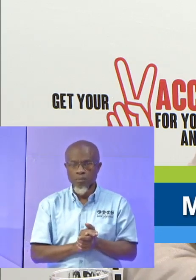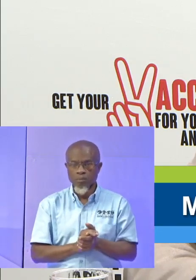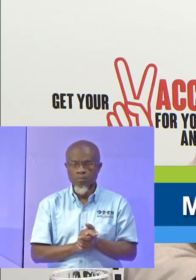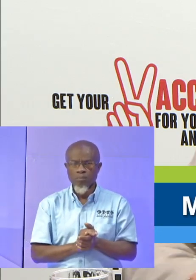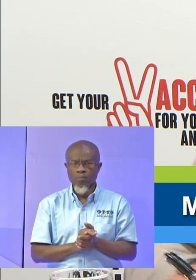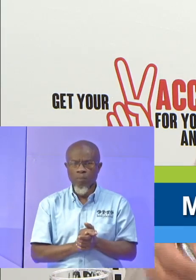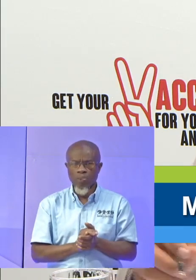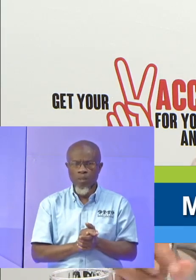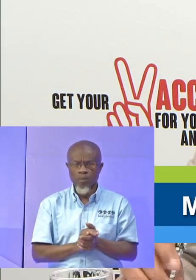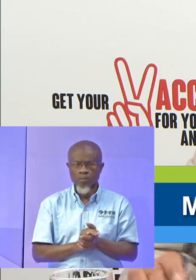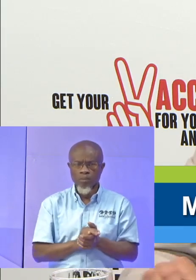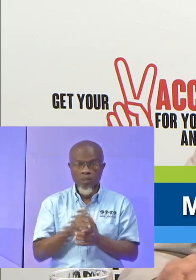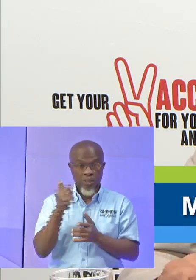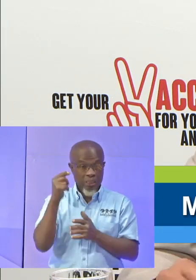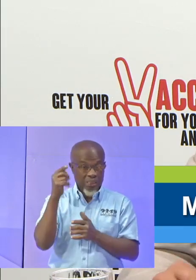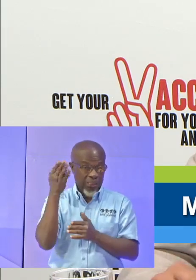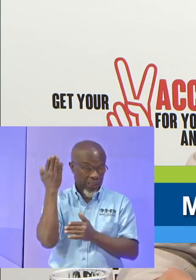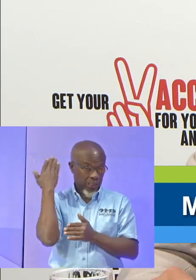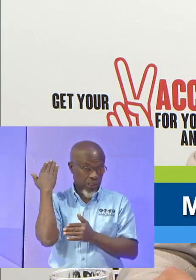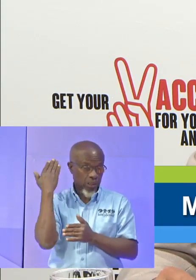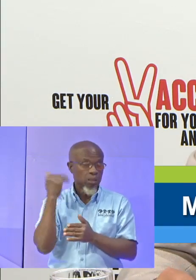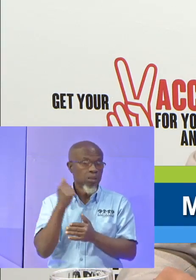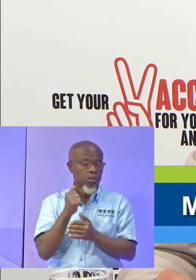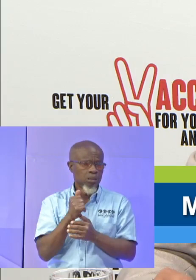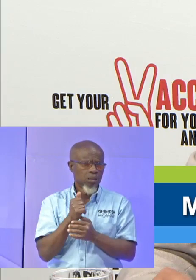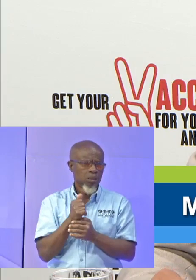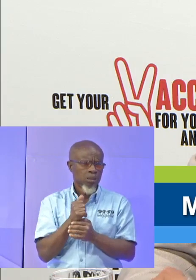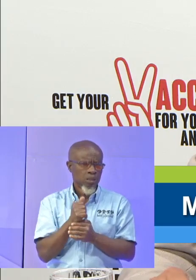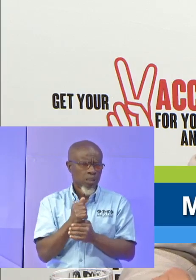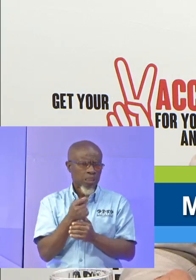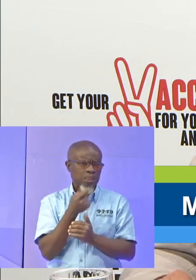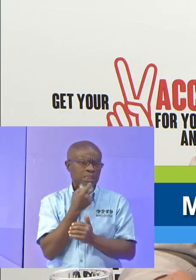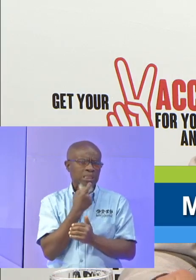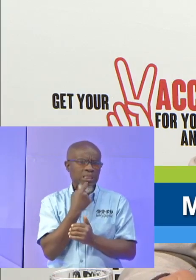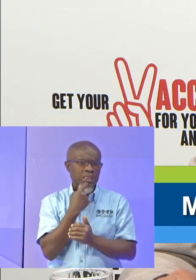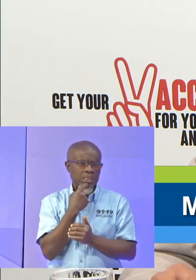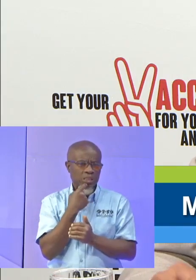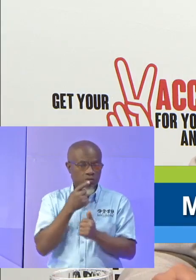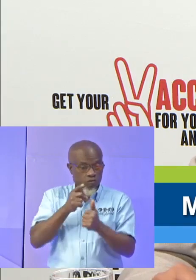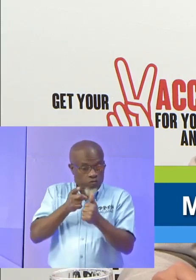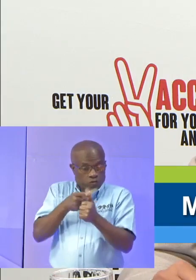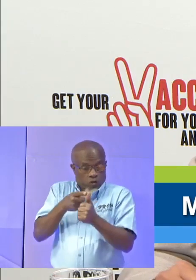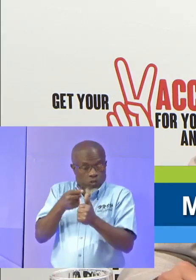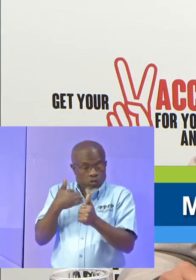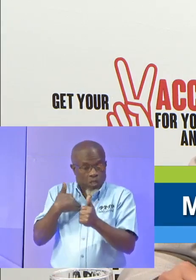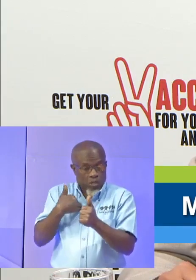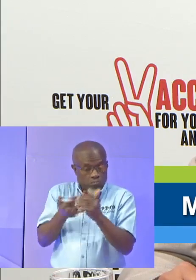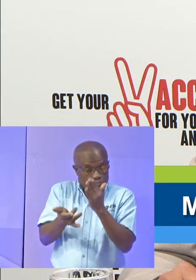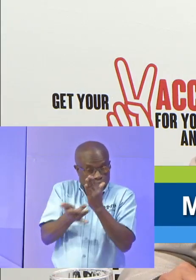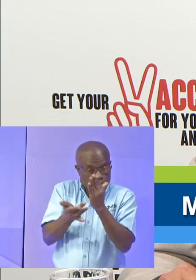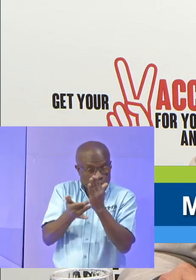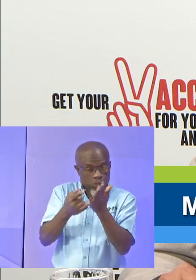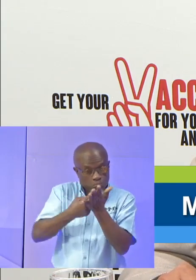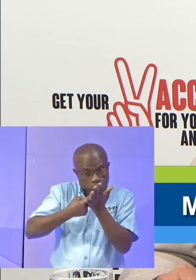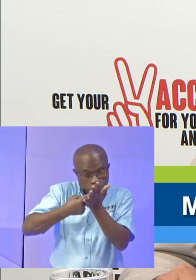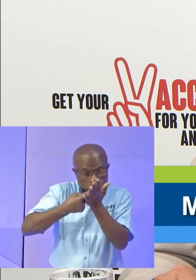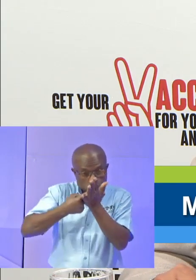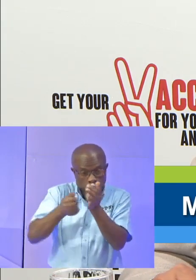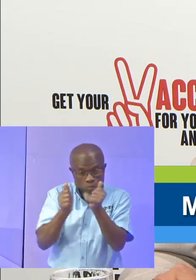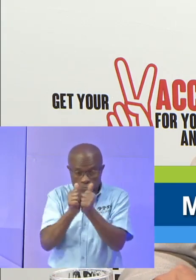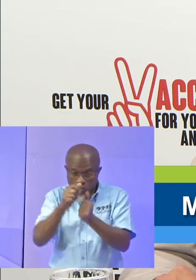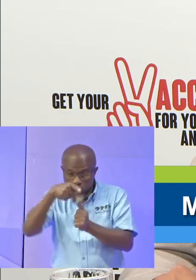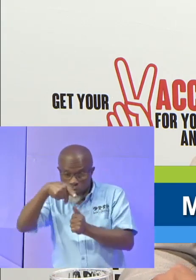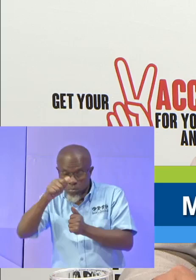on Saturday I indicated that we will have, first of all, technical consultations with PAHO